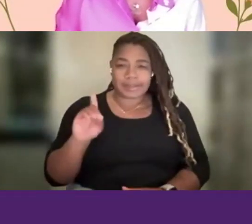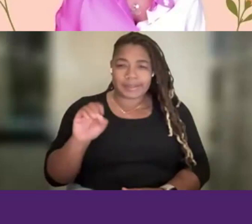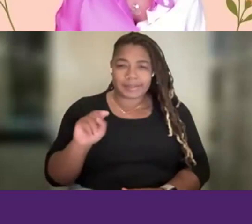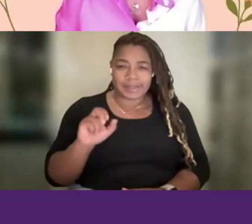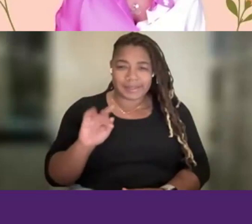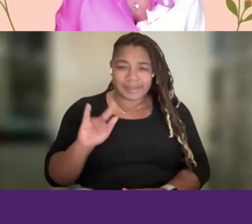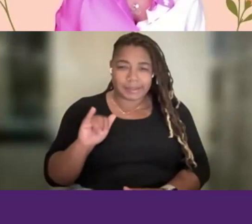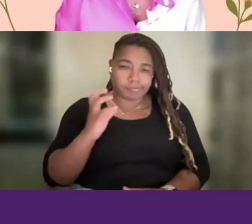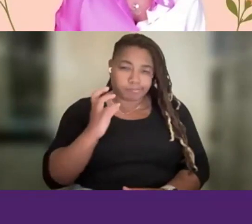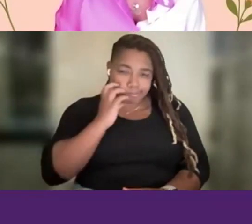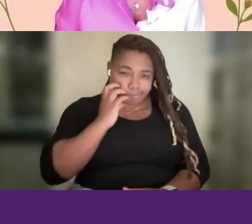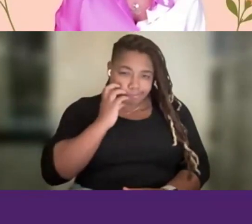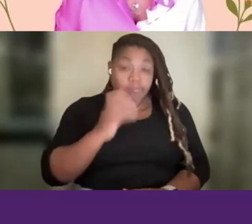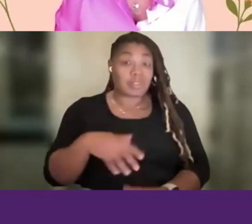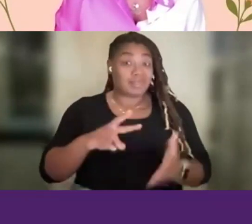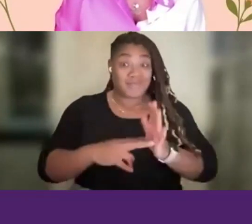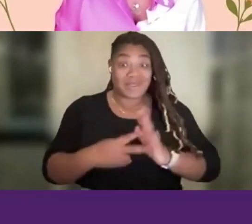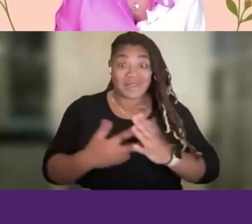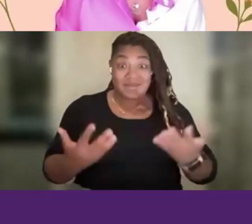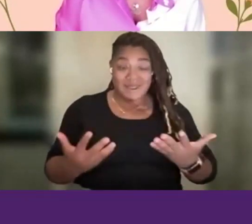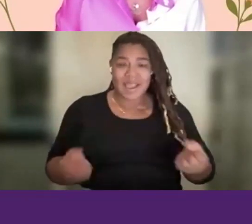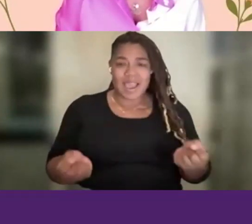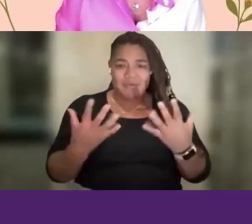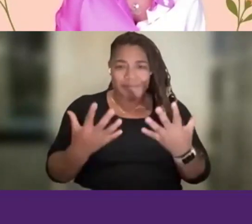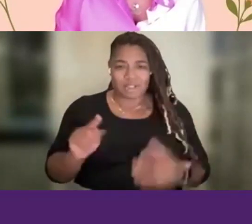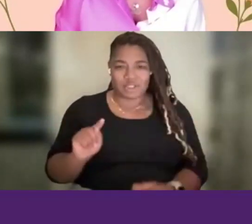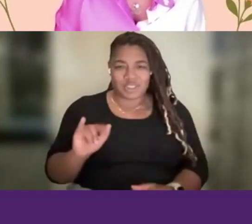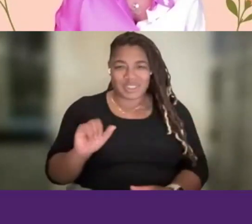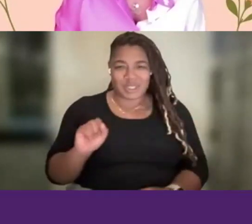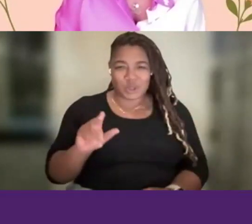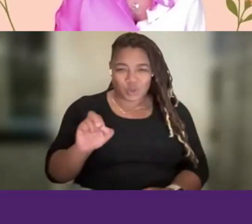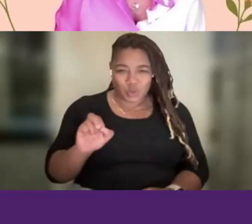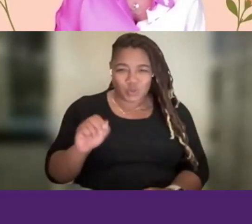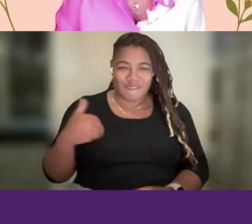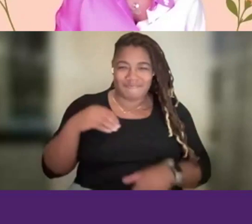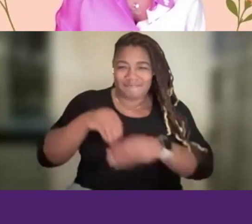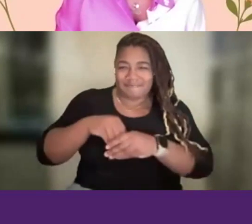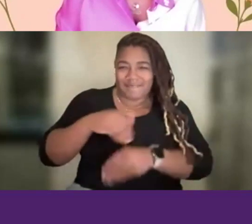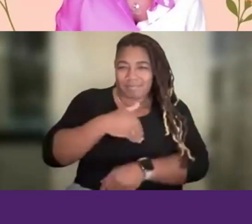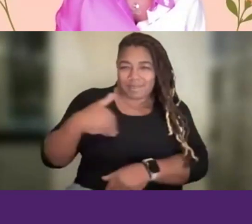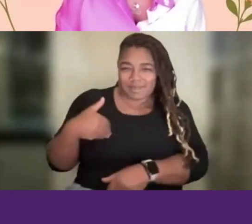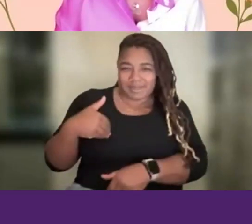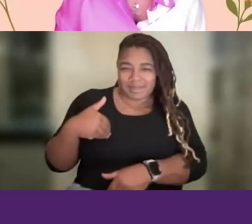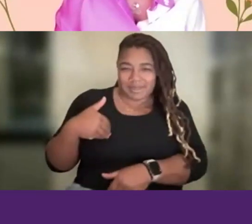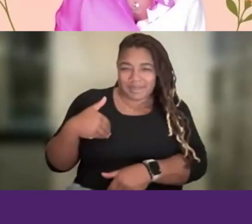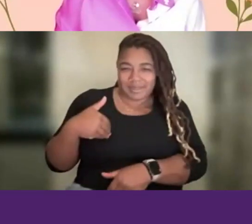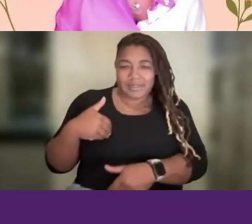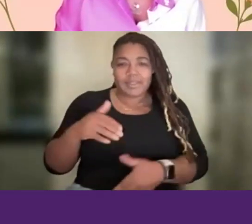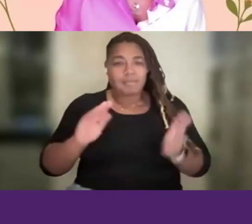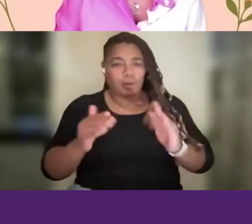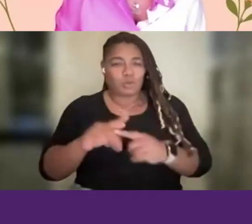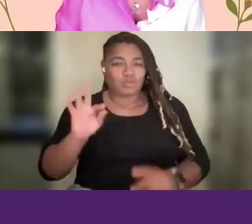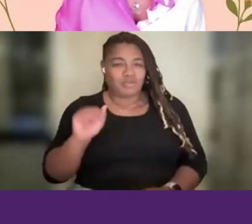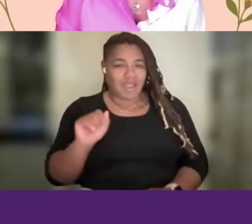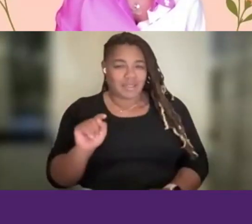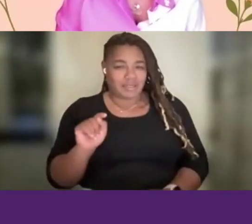what this is how much tissue do you have in your breast versus how much fat do you have in your breast.